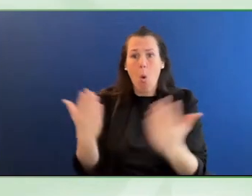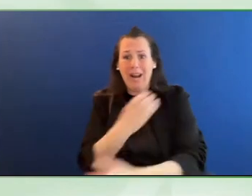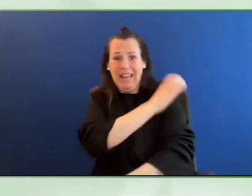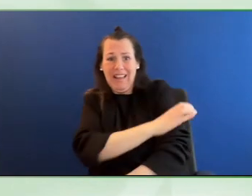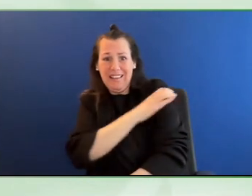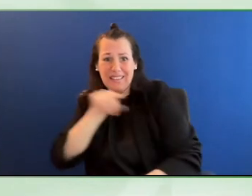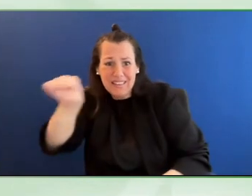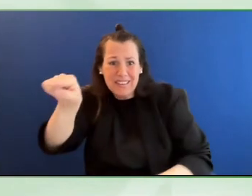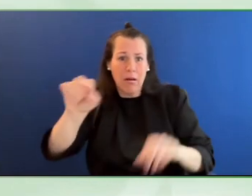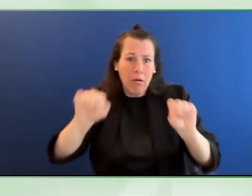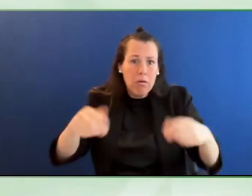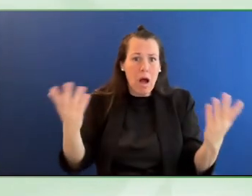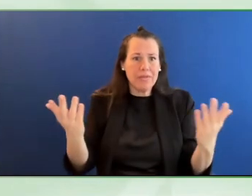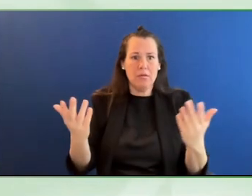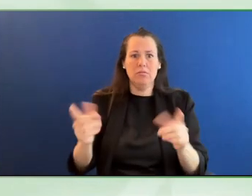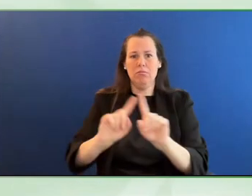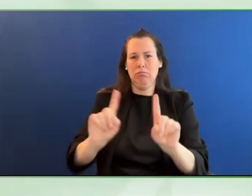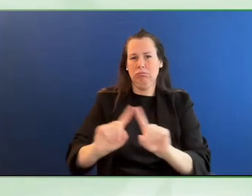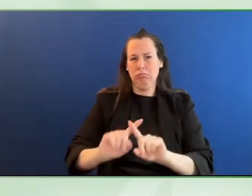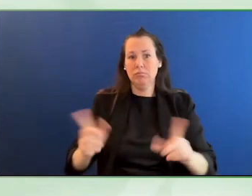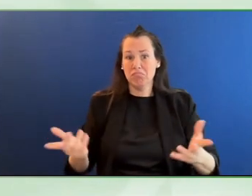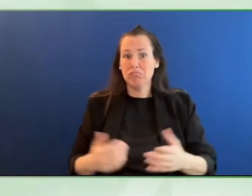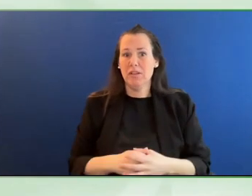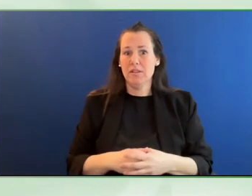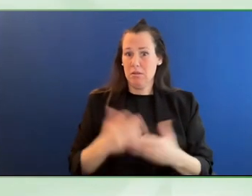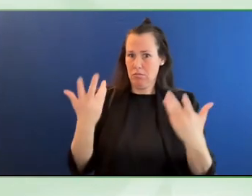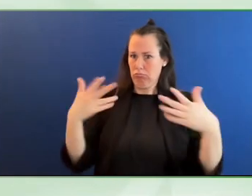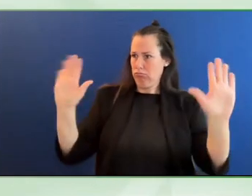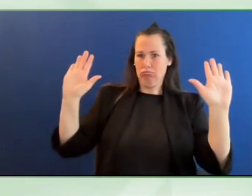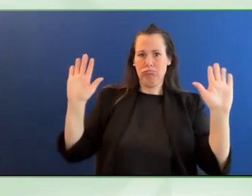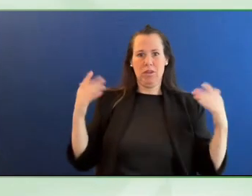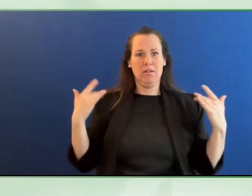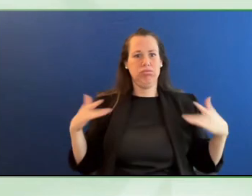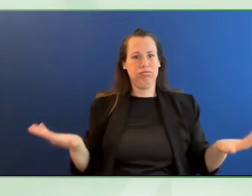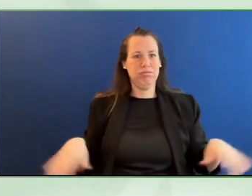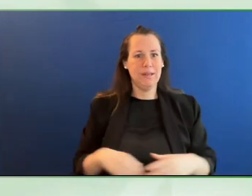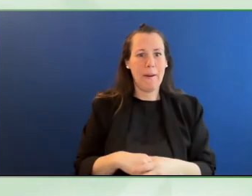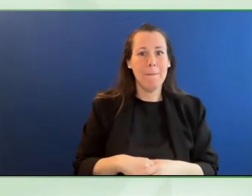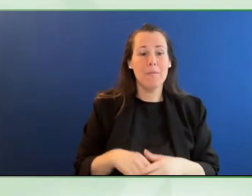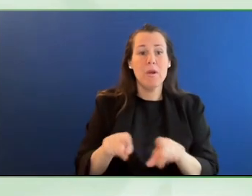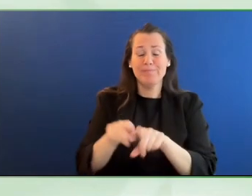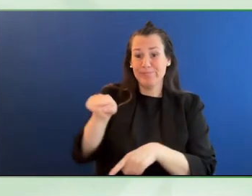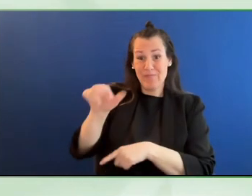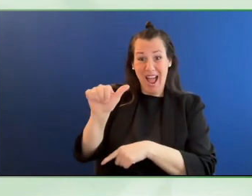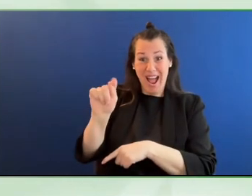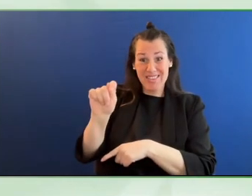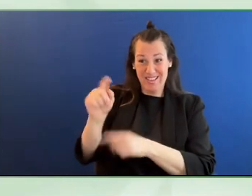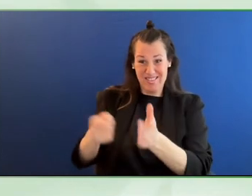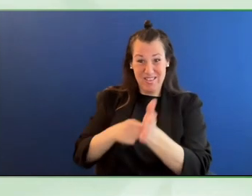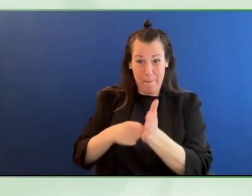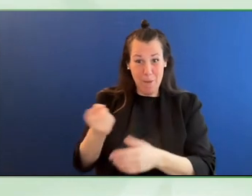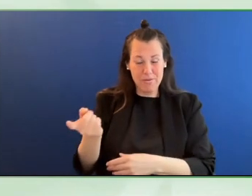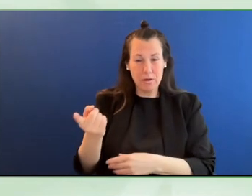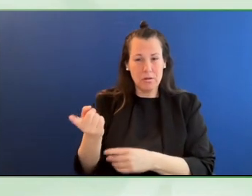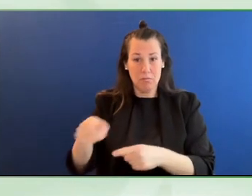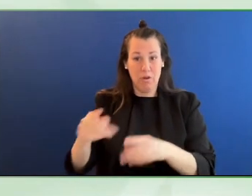a secure, encrypted place where only you use it. And then anytime you sit down to a computer and sign in, it brings